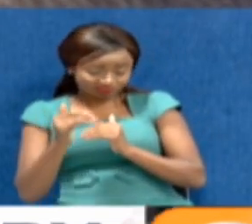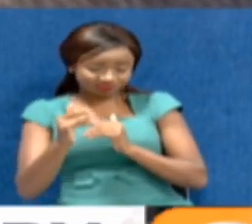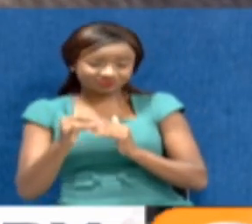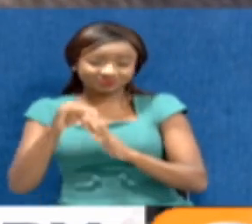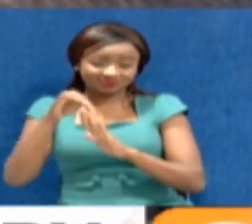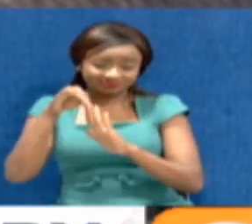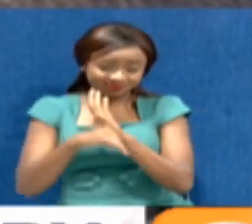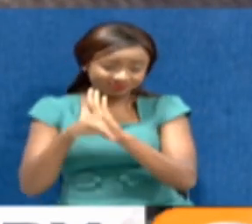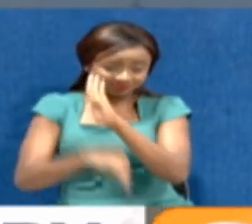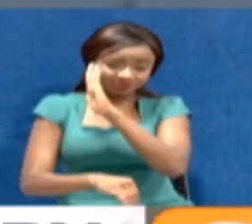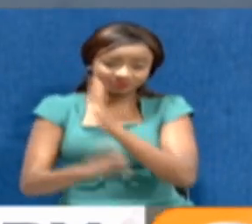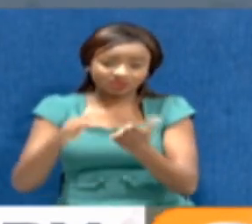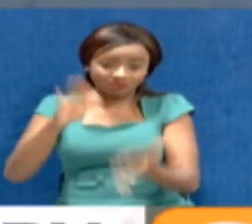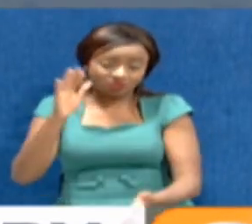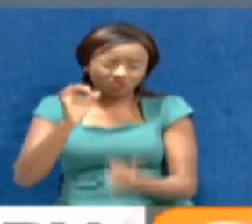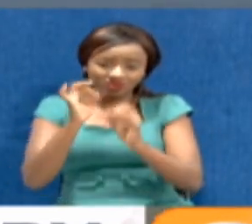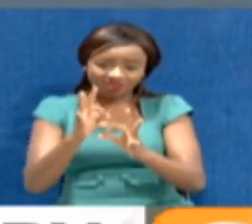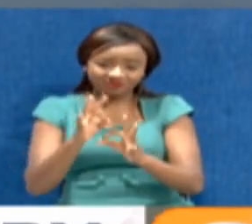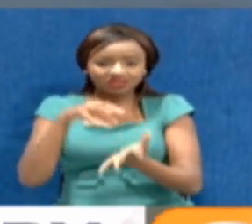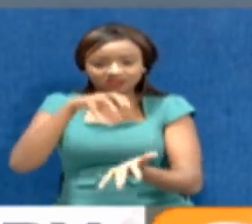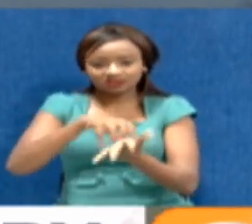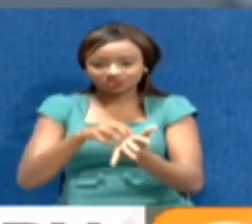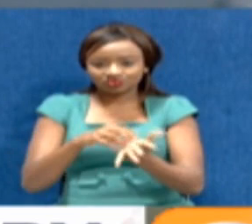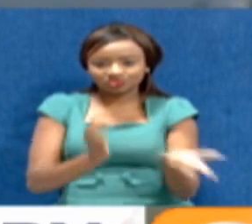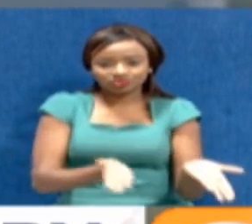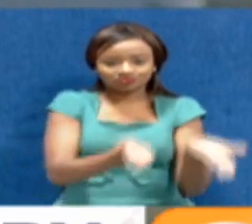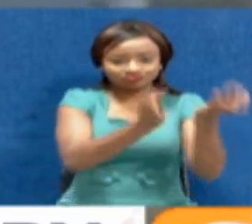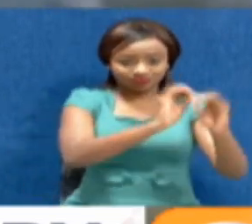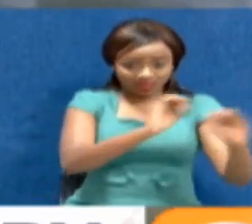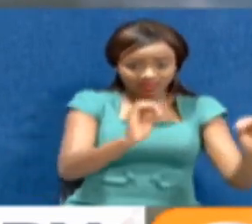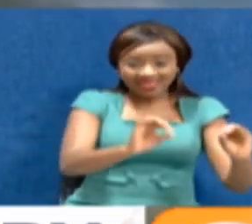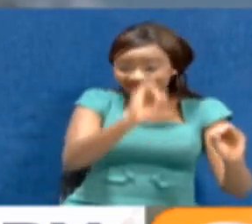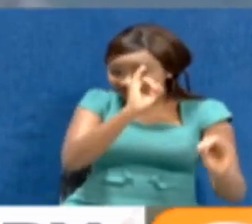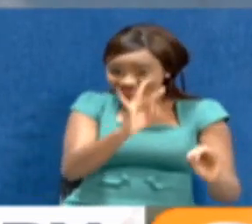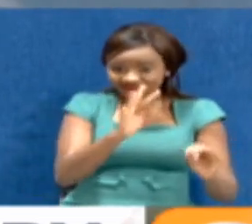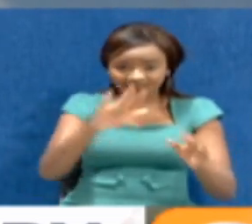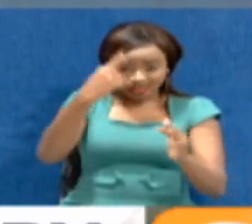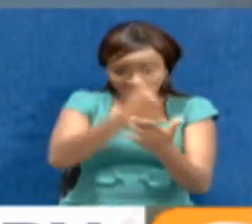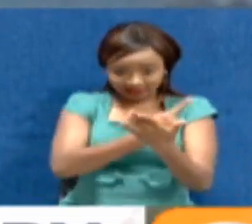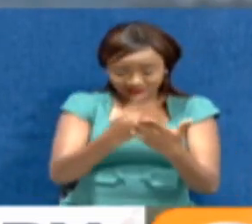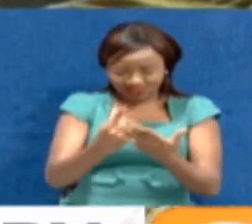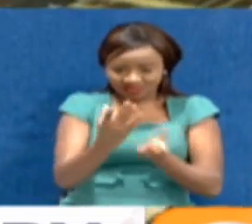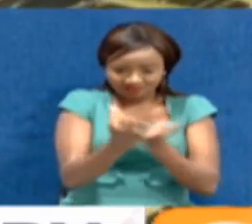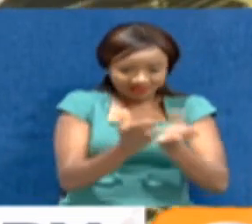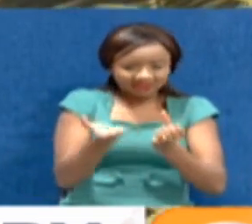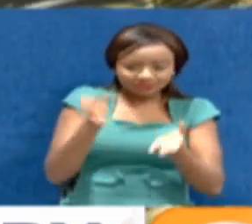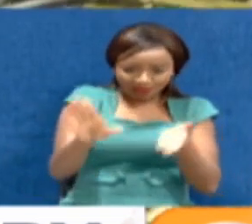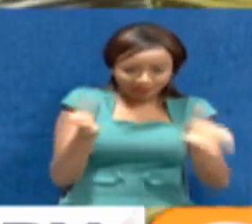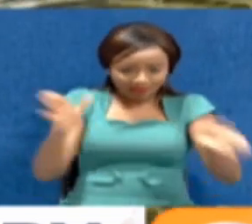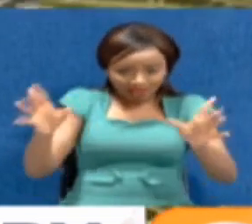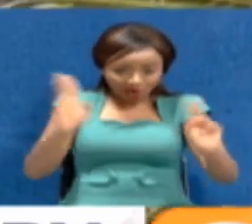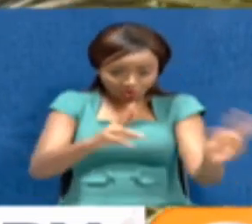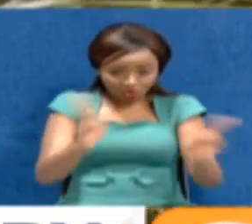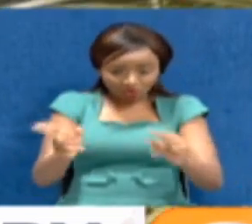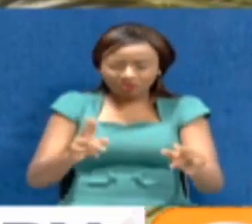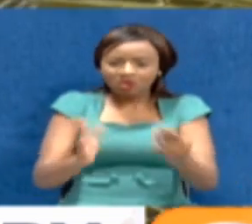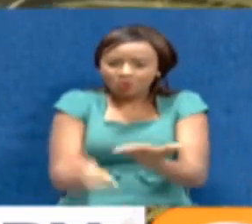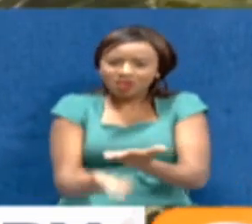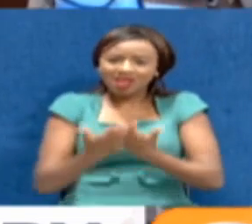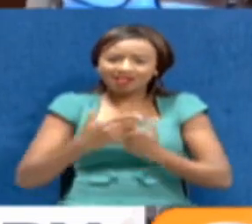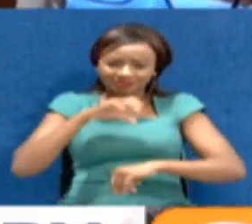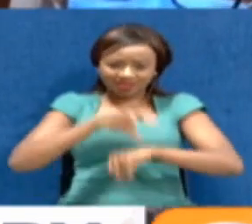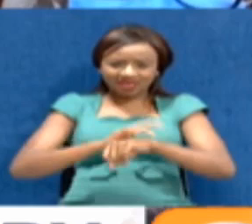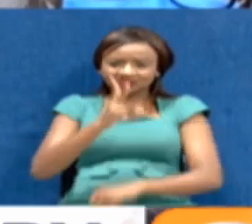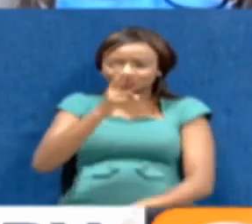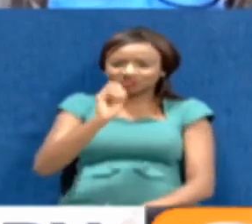reversed. According to CS Najib Balala, a potential reopening of the economy would see the sector recoup at least 20% of its annual